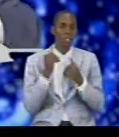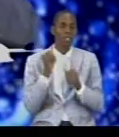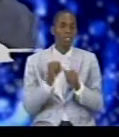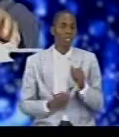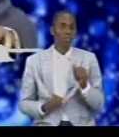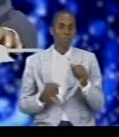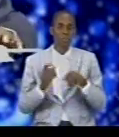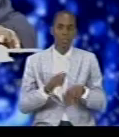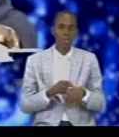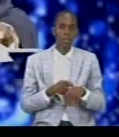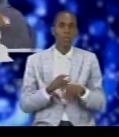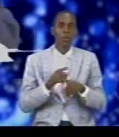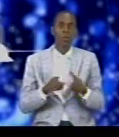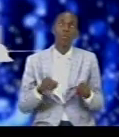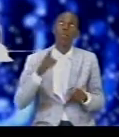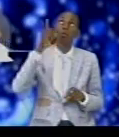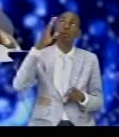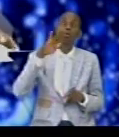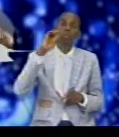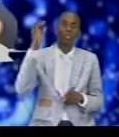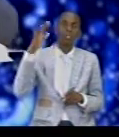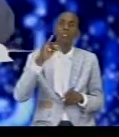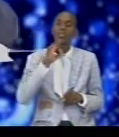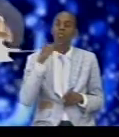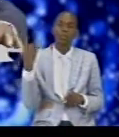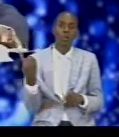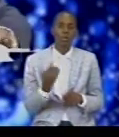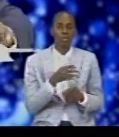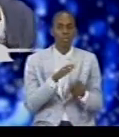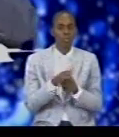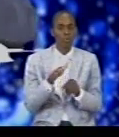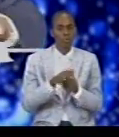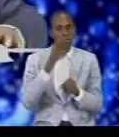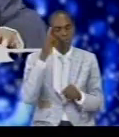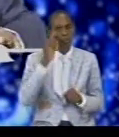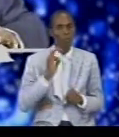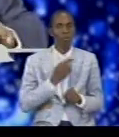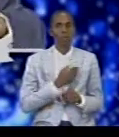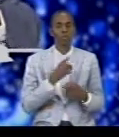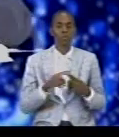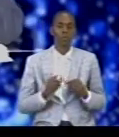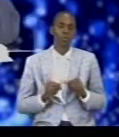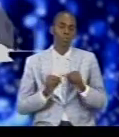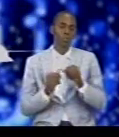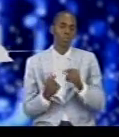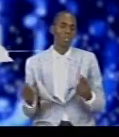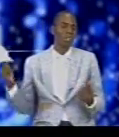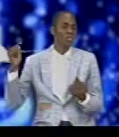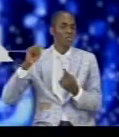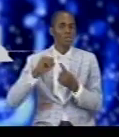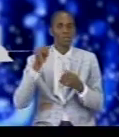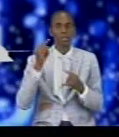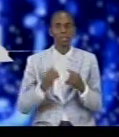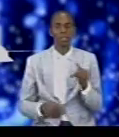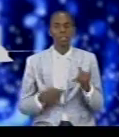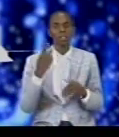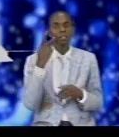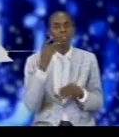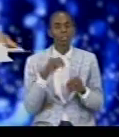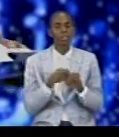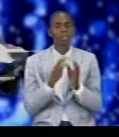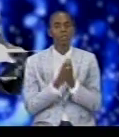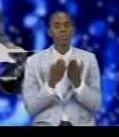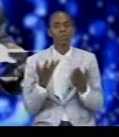ever sufficient for us to continue with God till the very end. Look at Hebrews chapter 4, in